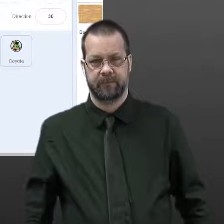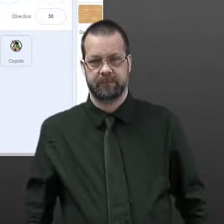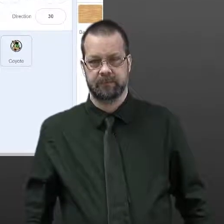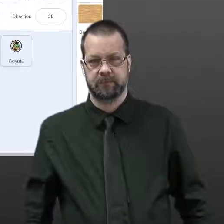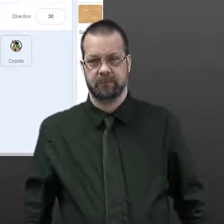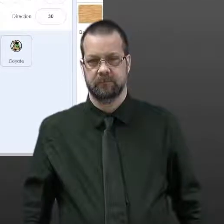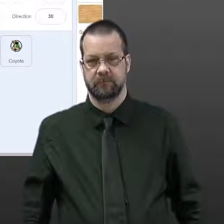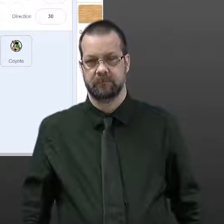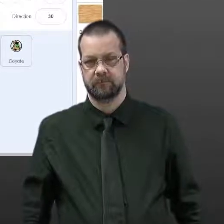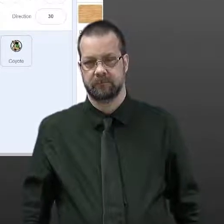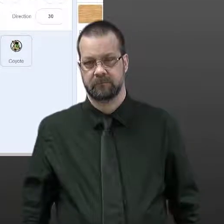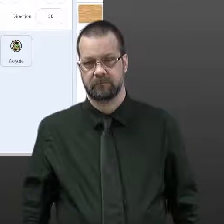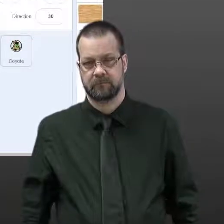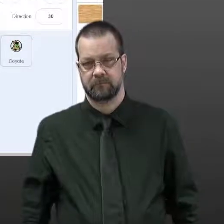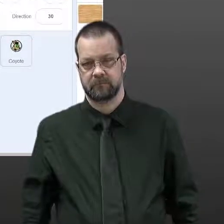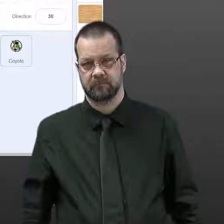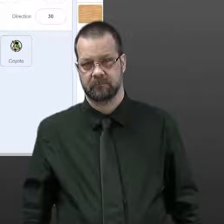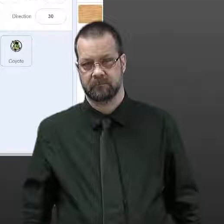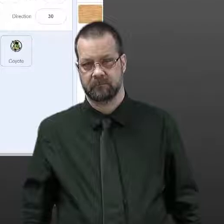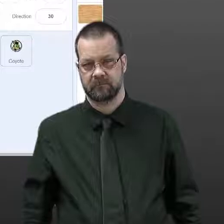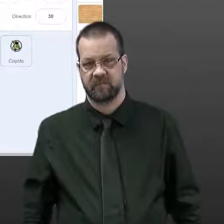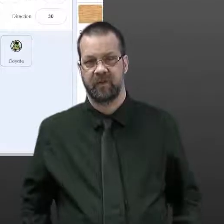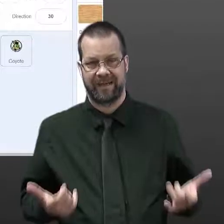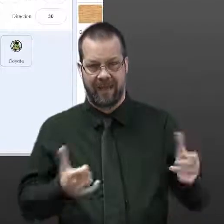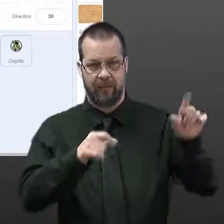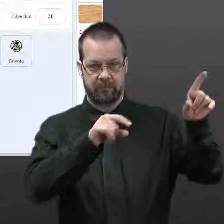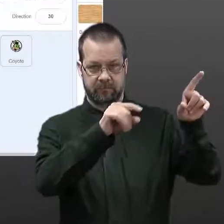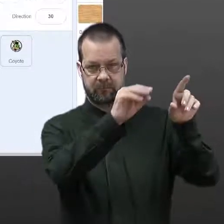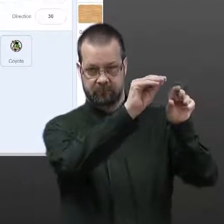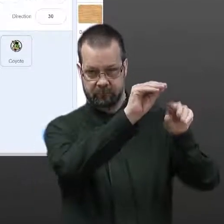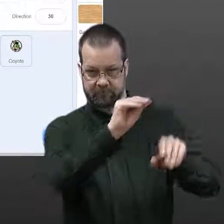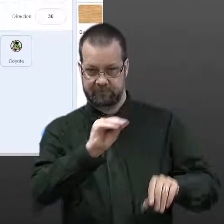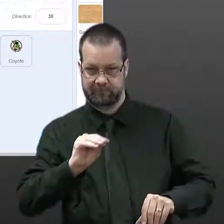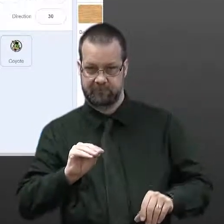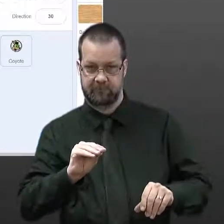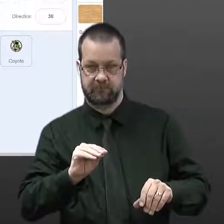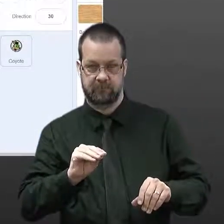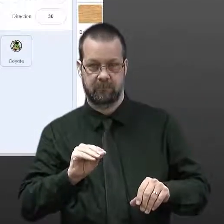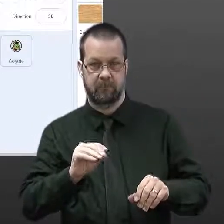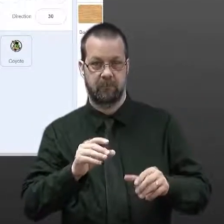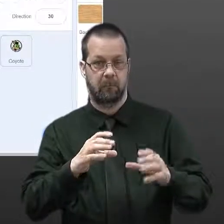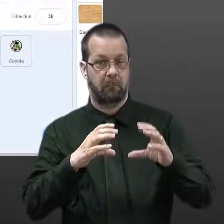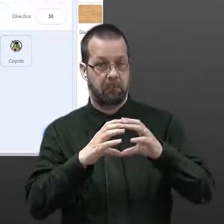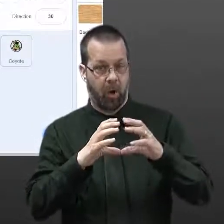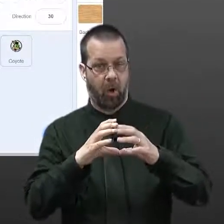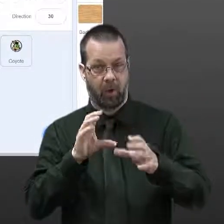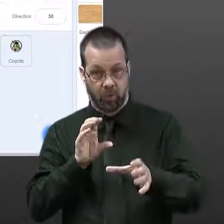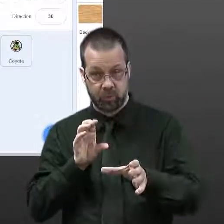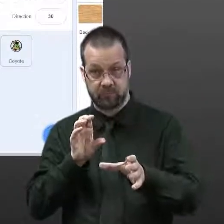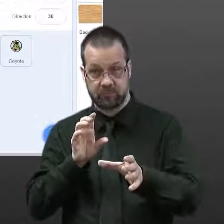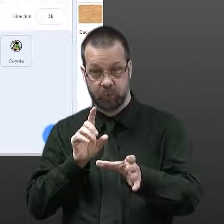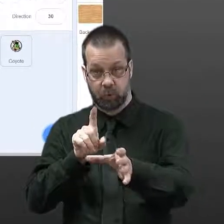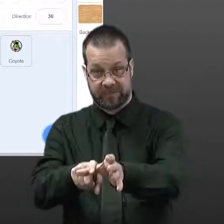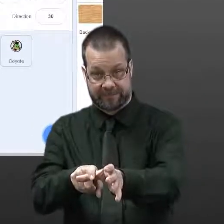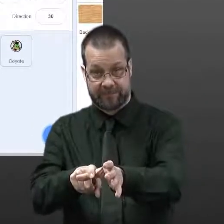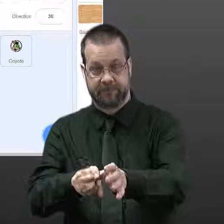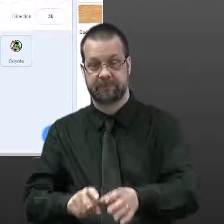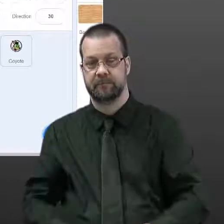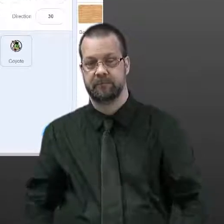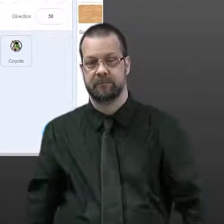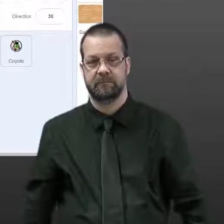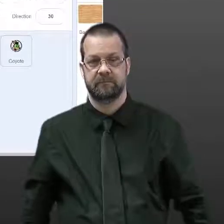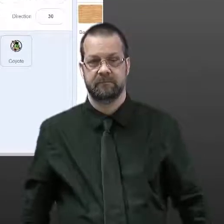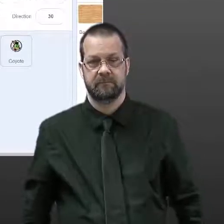that in a little bit, but we are going to put the ball goes in block that now exists in my